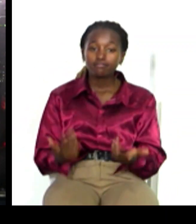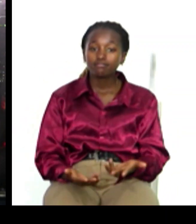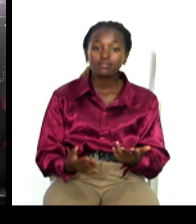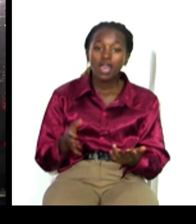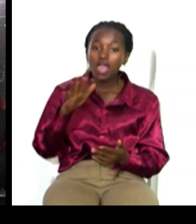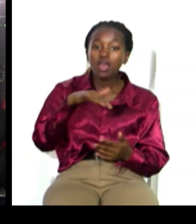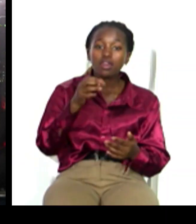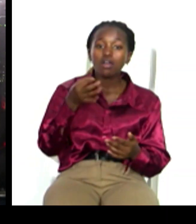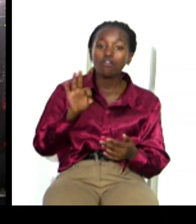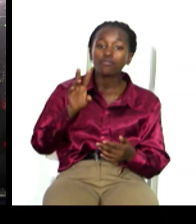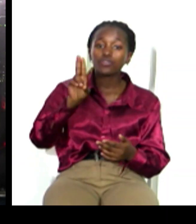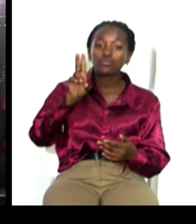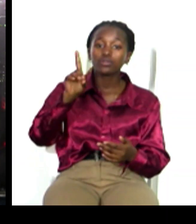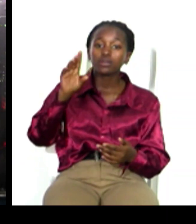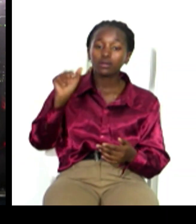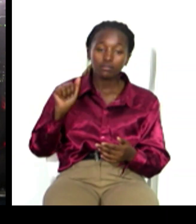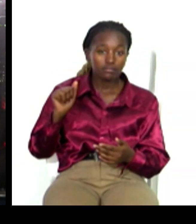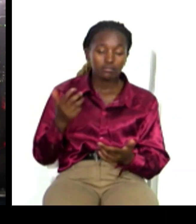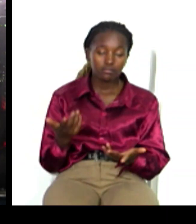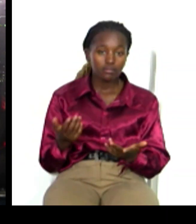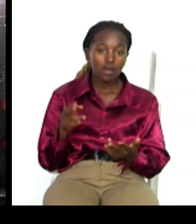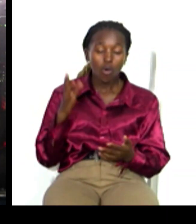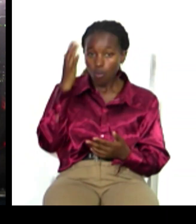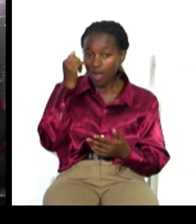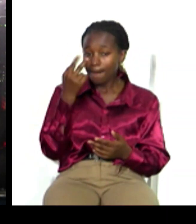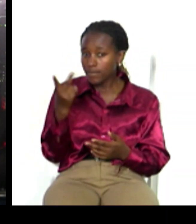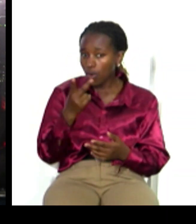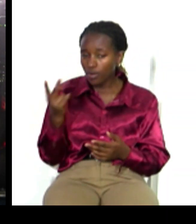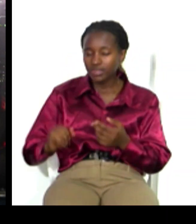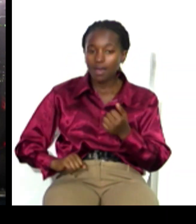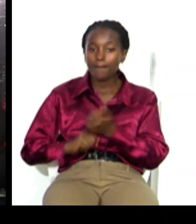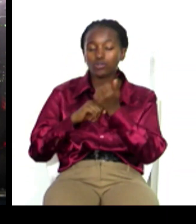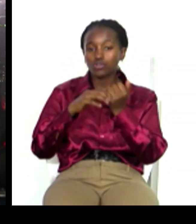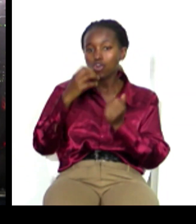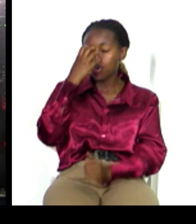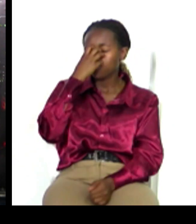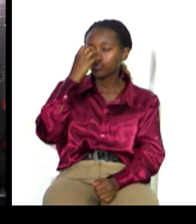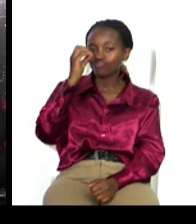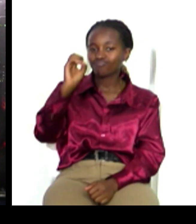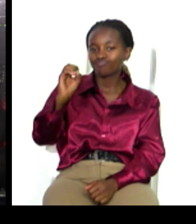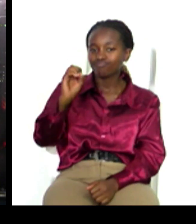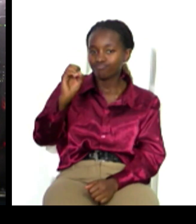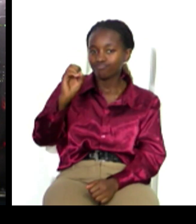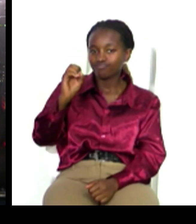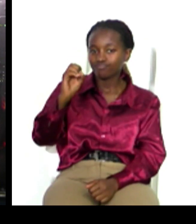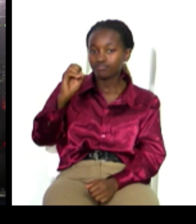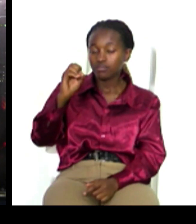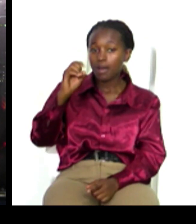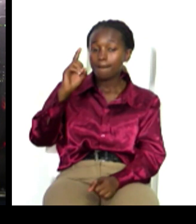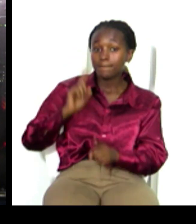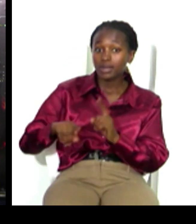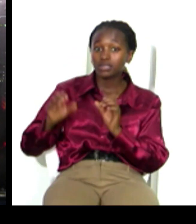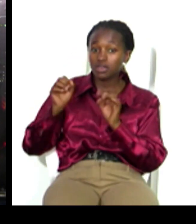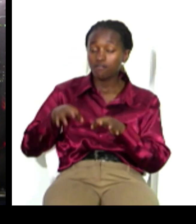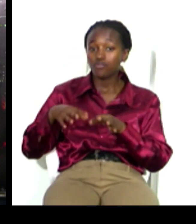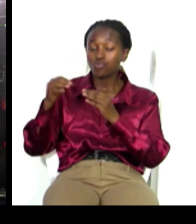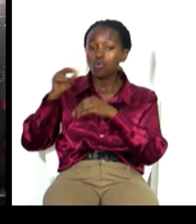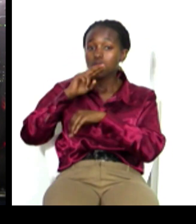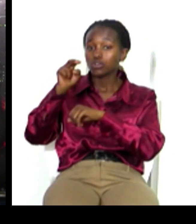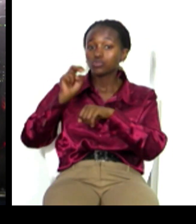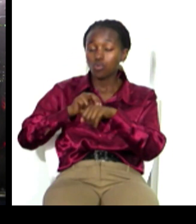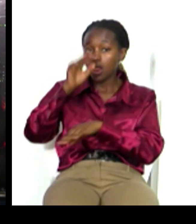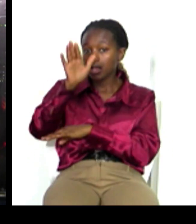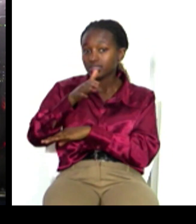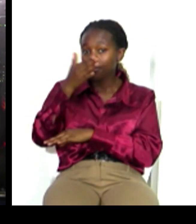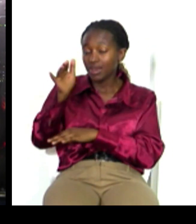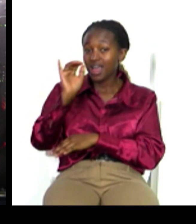UDA. Those people don't support President William Samoei Ruto. But in the National Assembly, that thing to